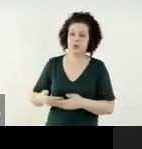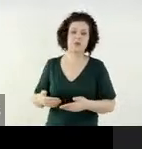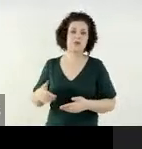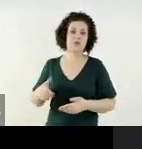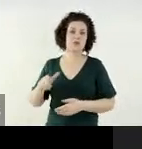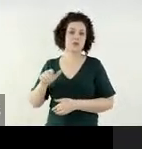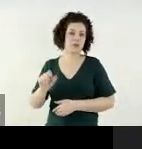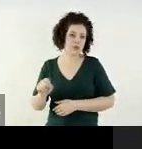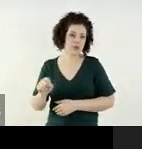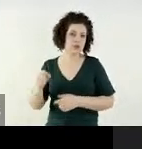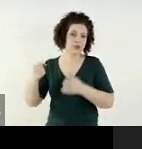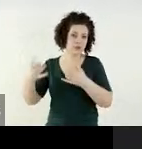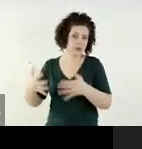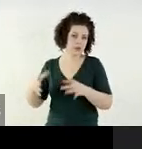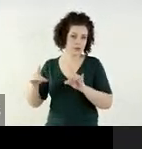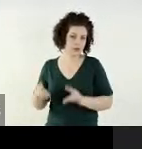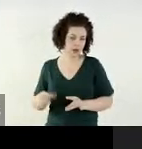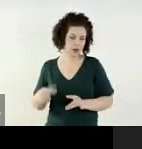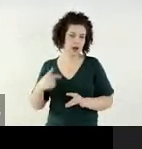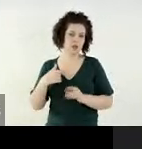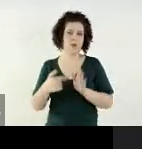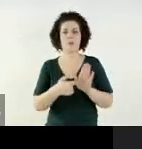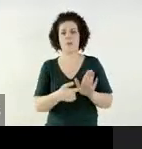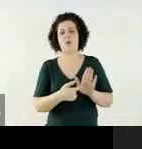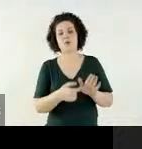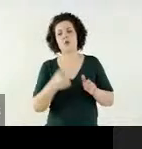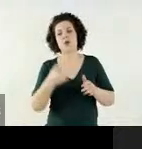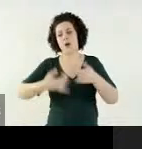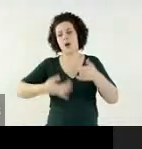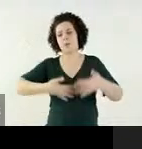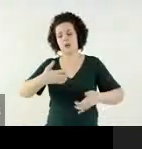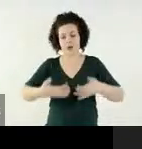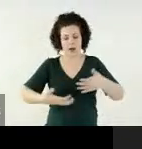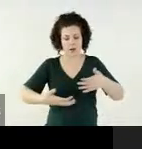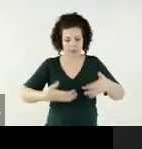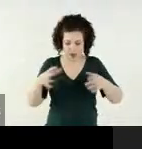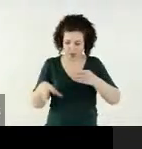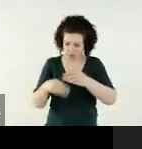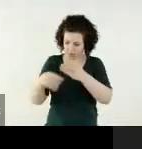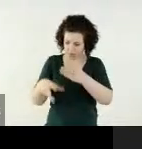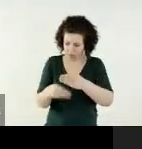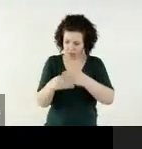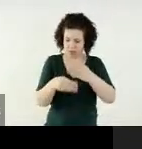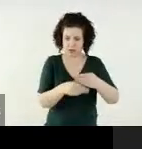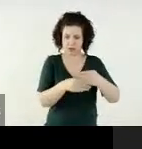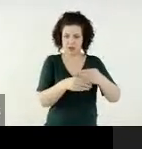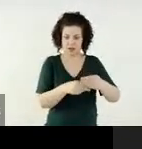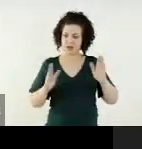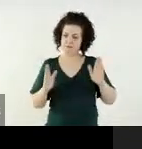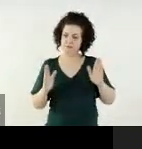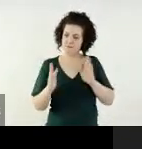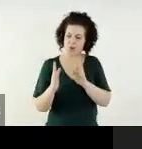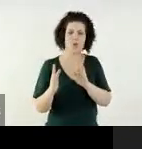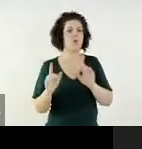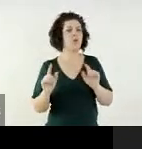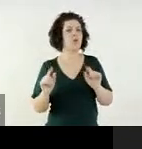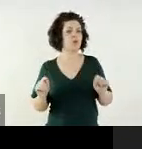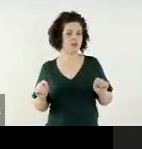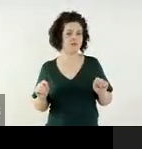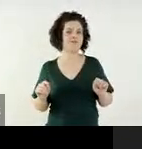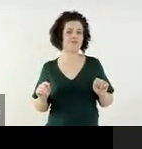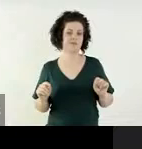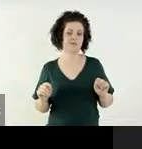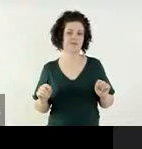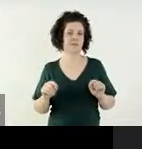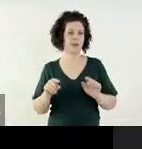this research and the work that has come from it, the more I am confronted with difficult and meaningful questions that I imagine will